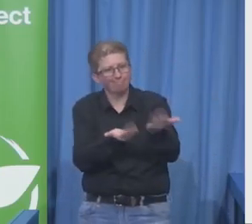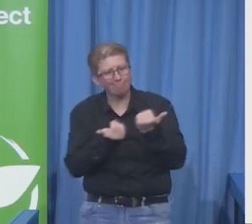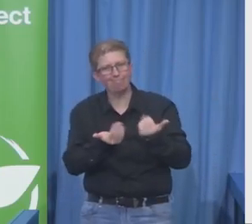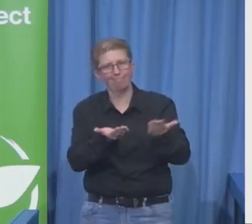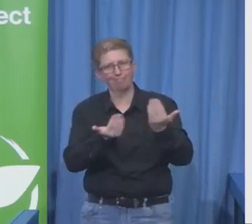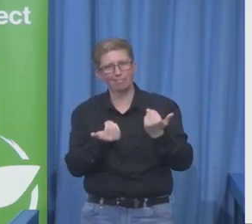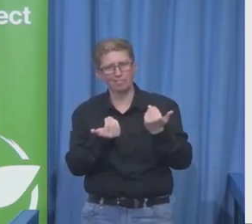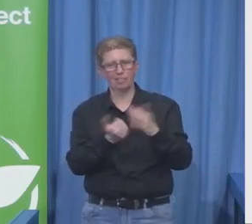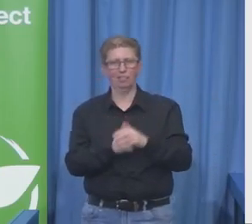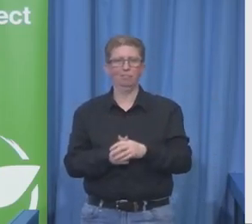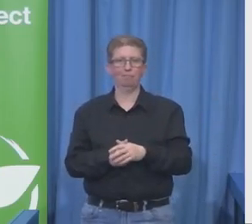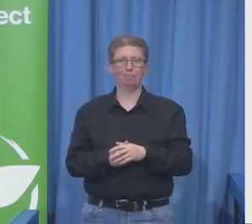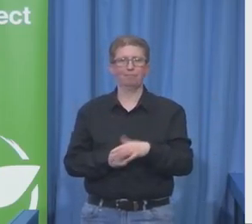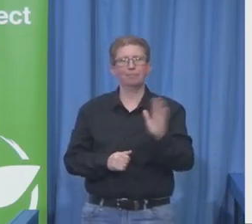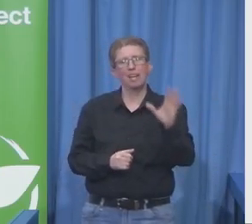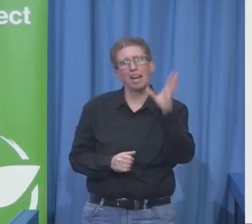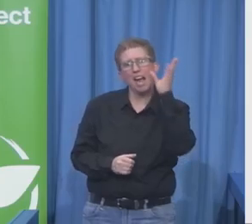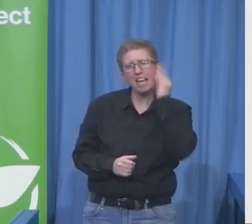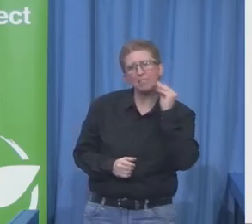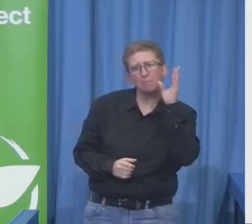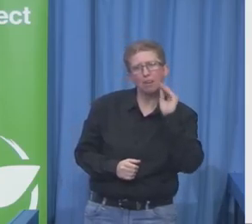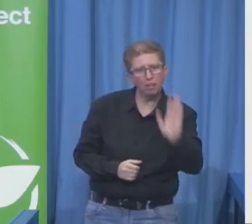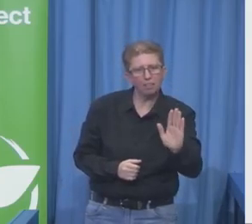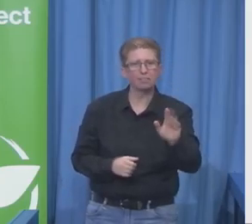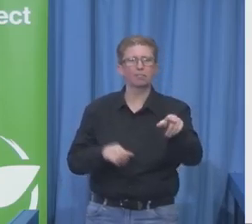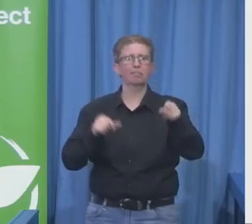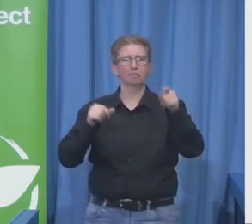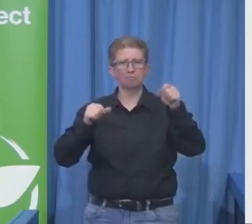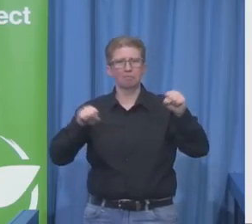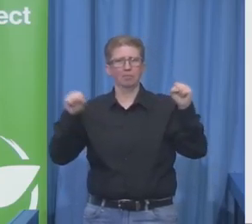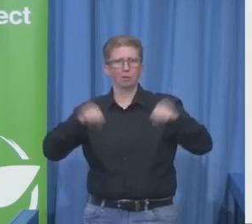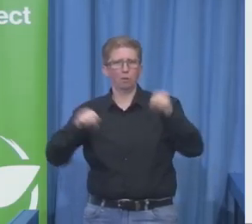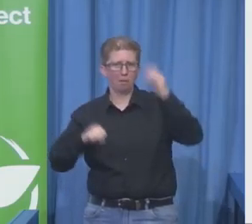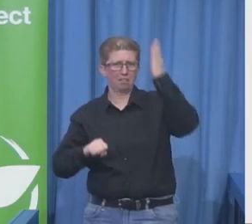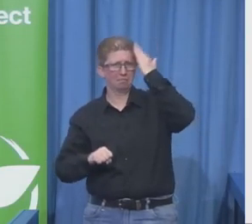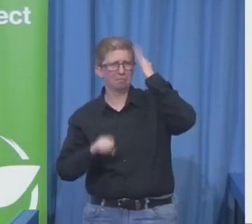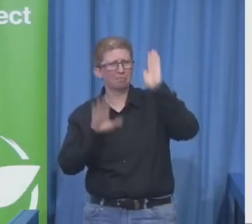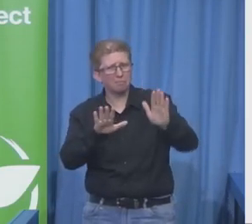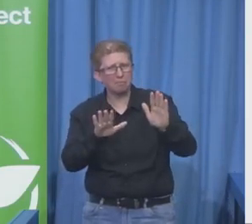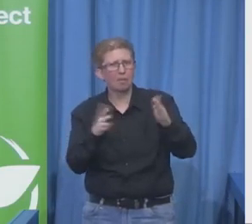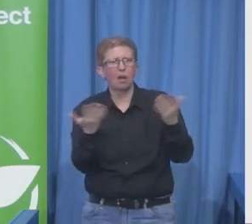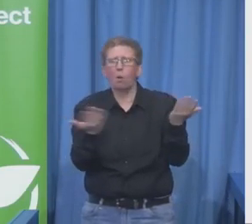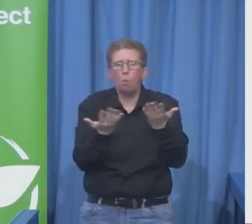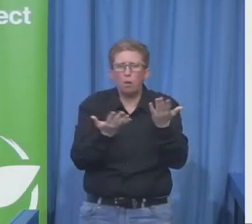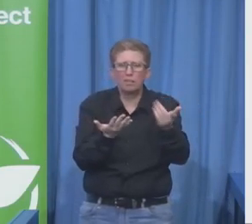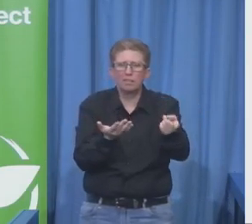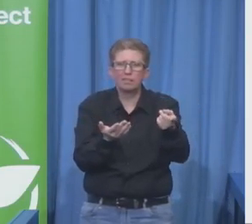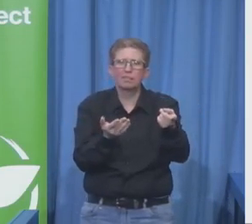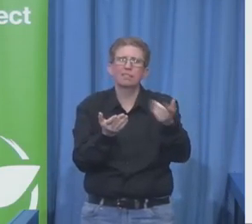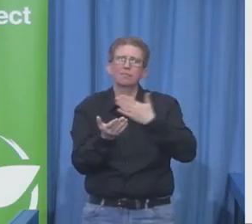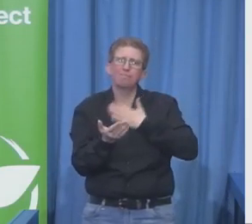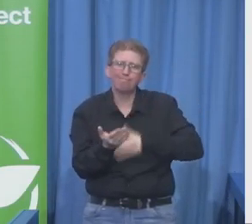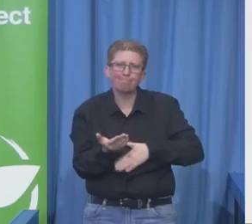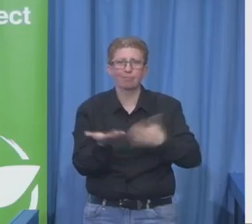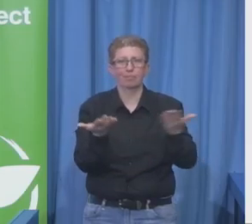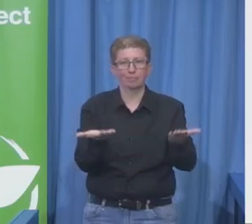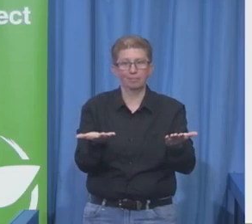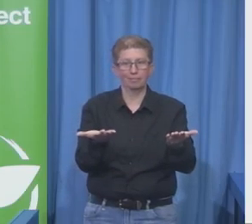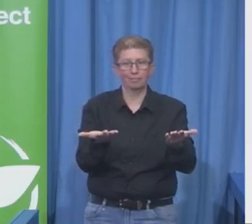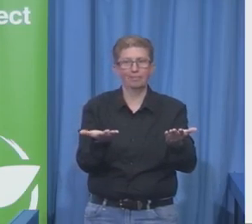capabilities, what kind of... So what should we really consider before we start a program or before we start